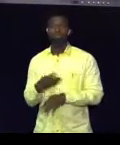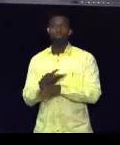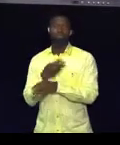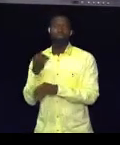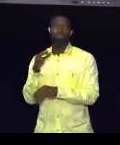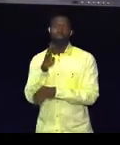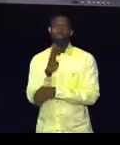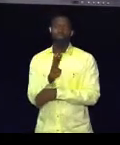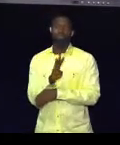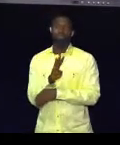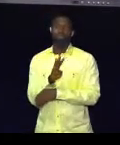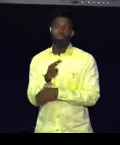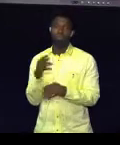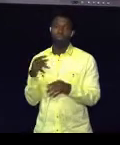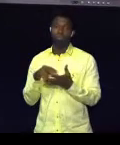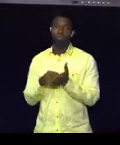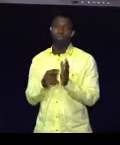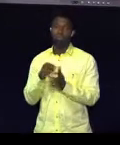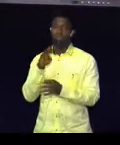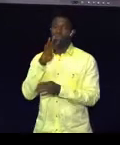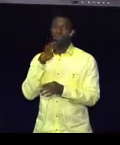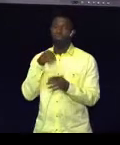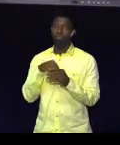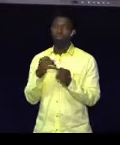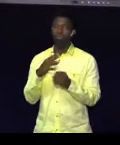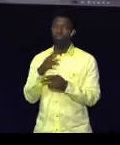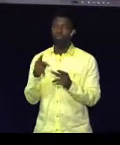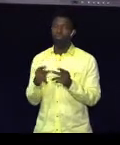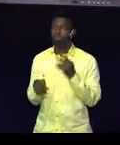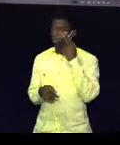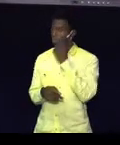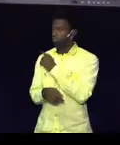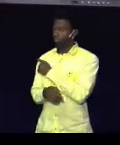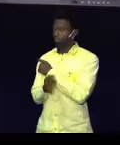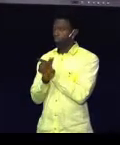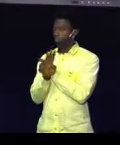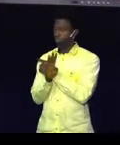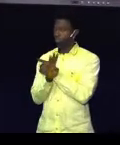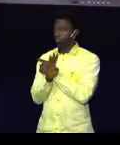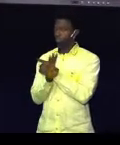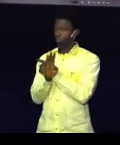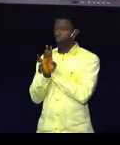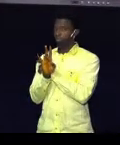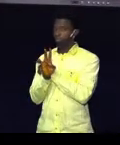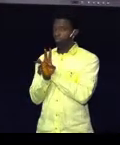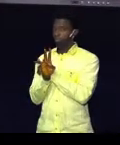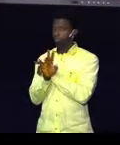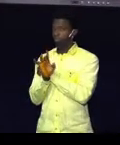trying to say. So multiples of 4 as well, that means 4 in many places. This is 4 in 1 place, 4 times 1, 4.